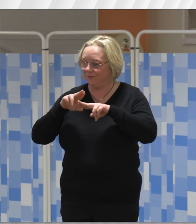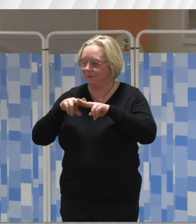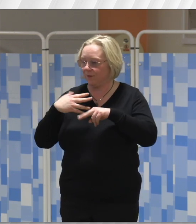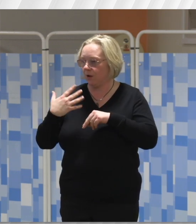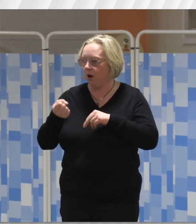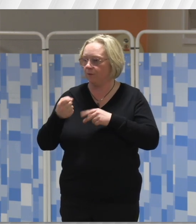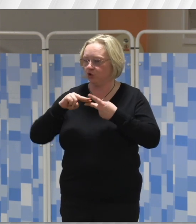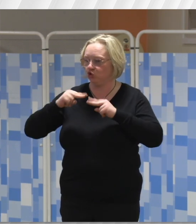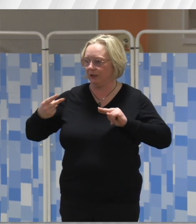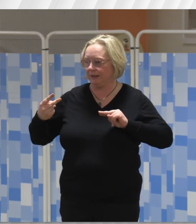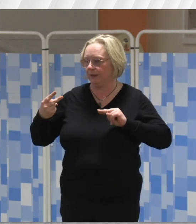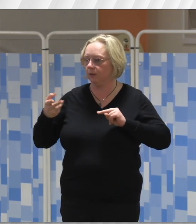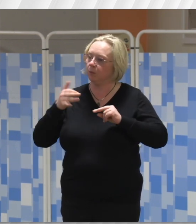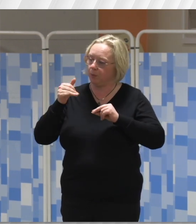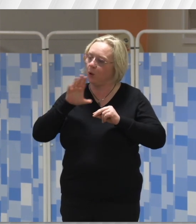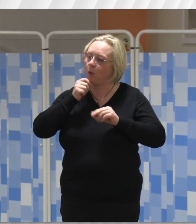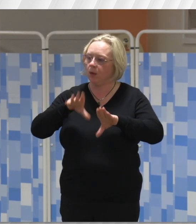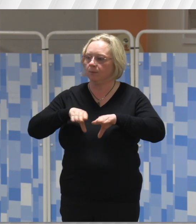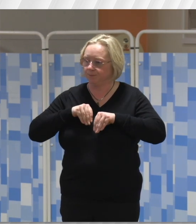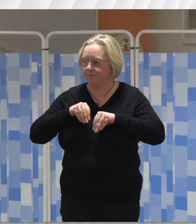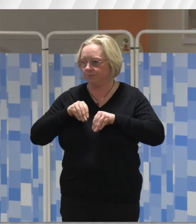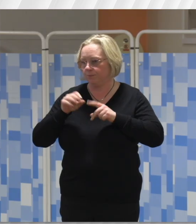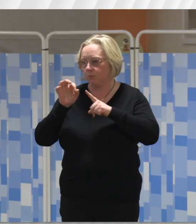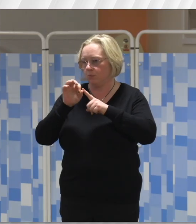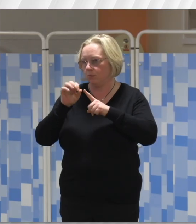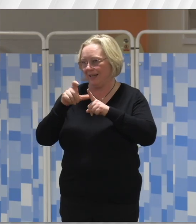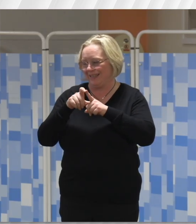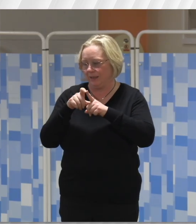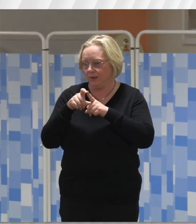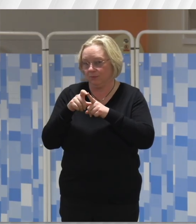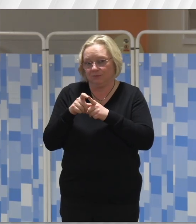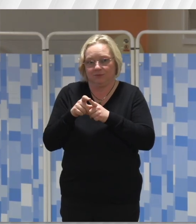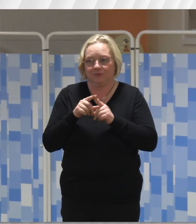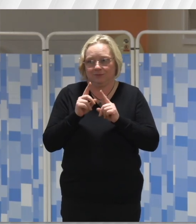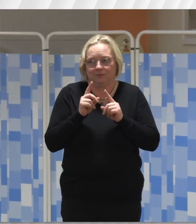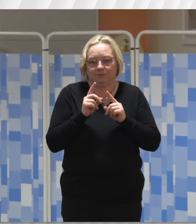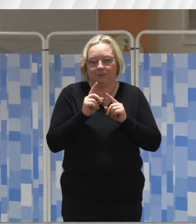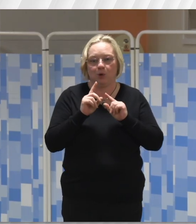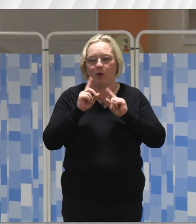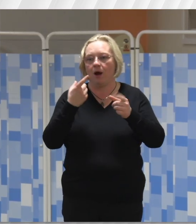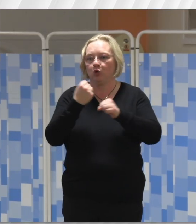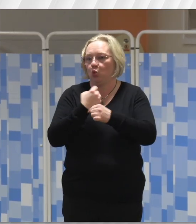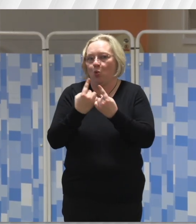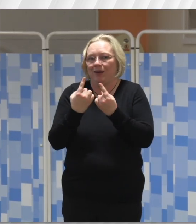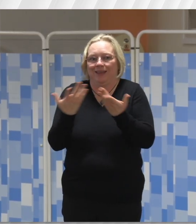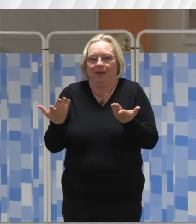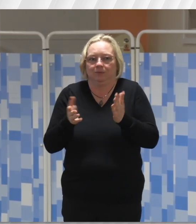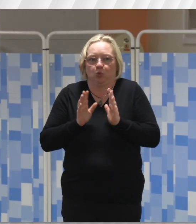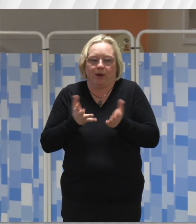that they might get Parkinson's, at the moment we can't do anything about that other than tell them to exercise,